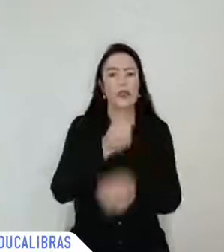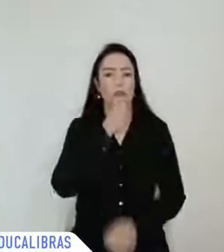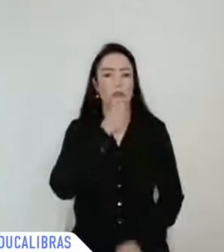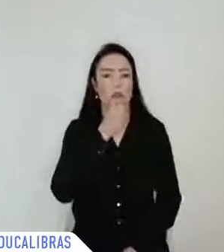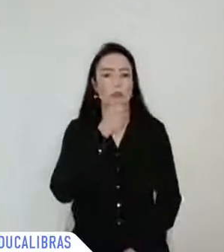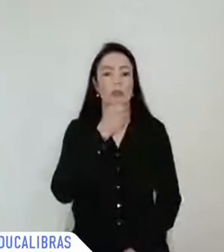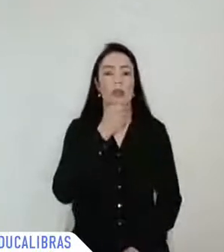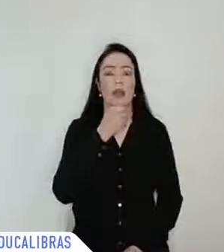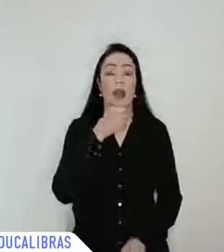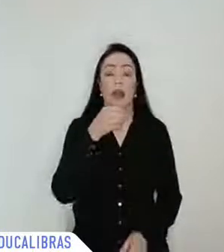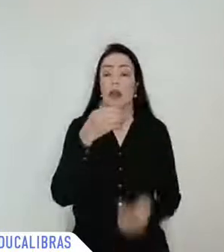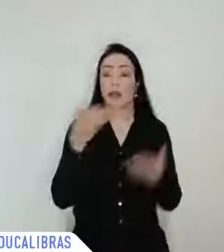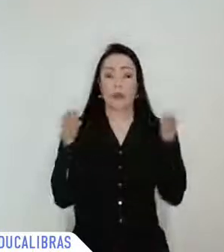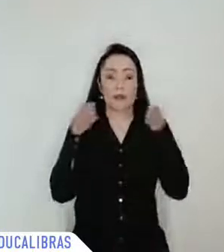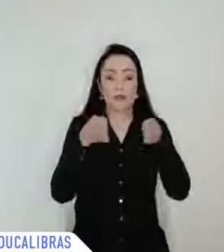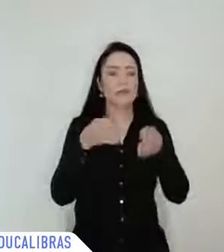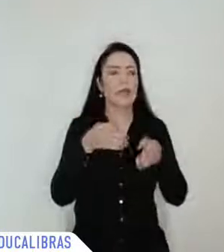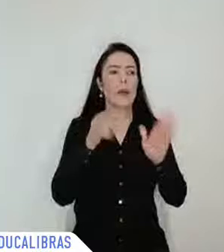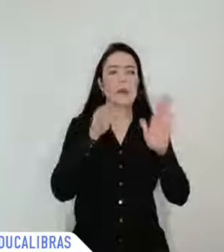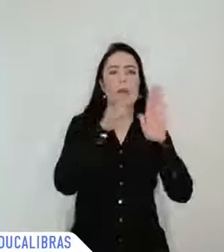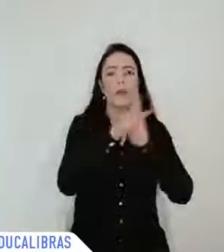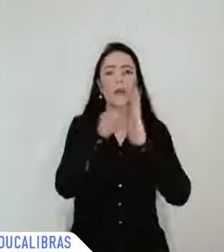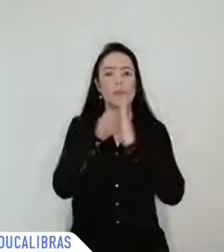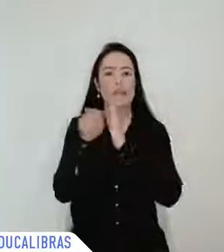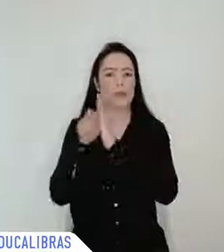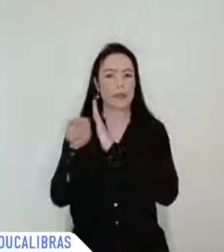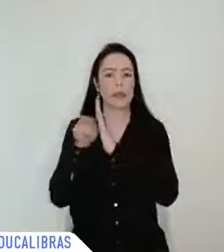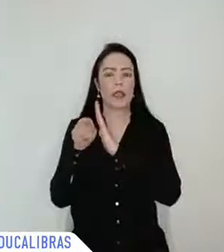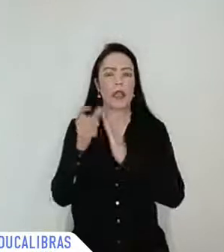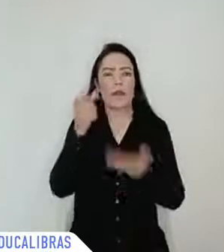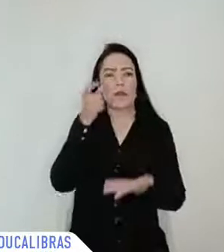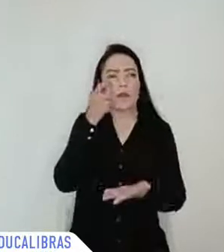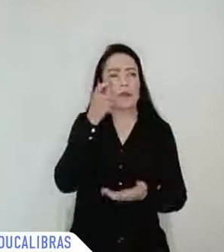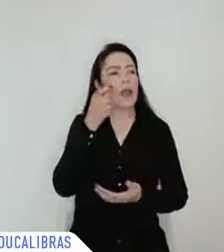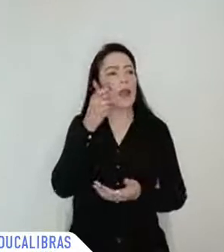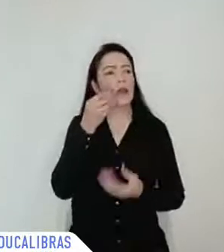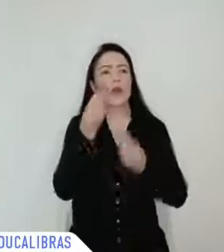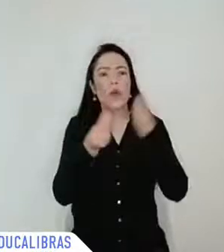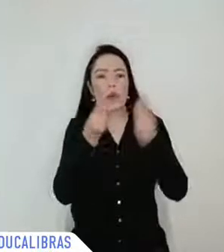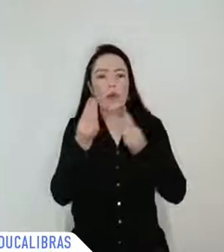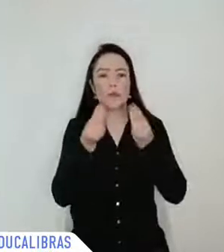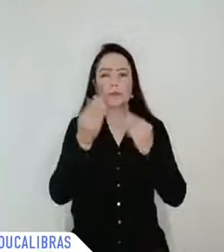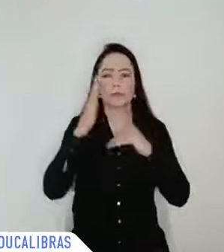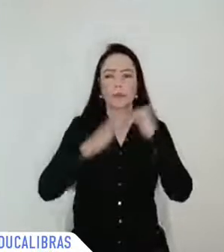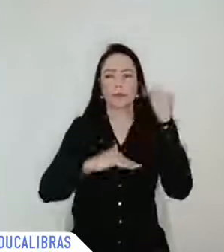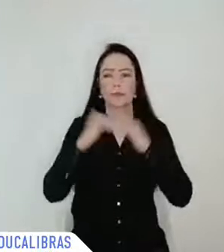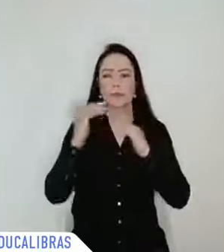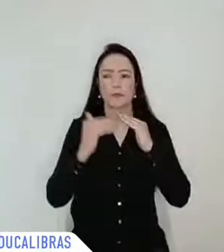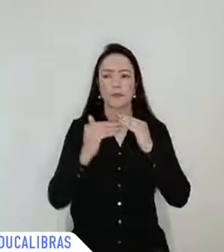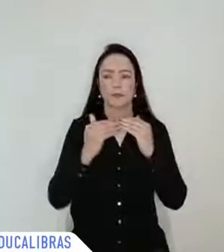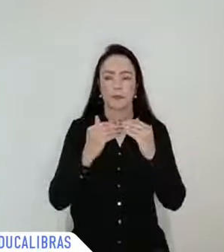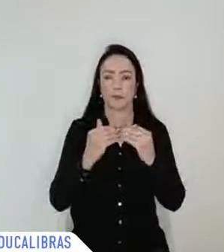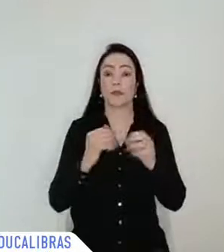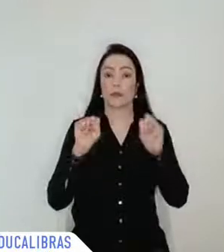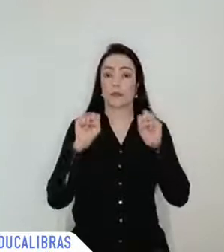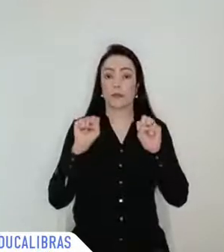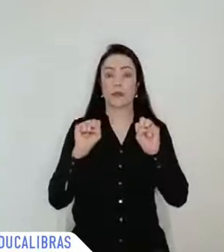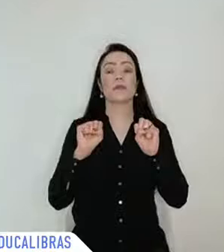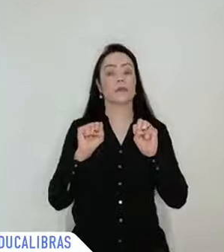Many times, the means of communication are in the center of government,